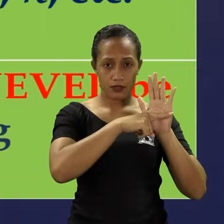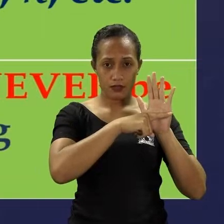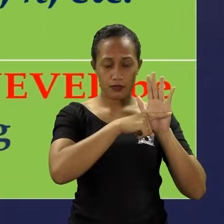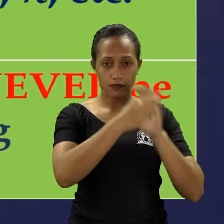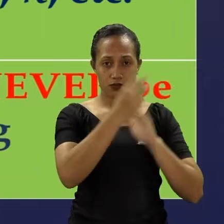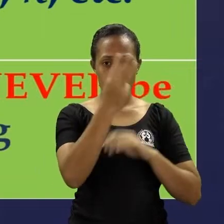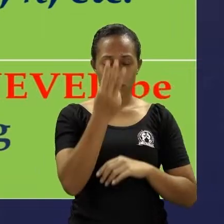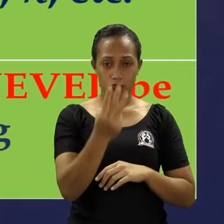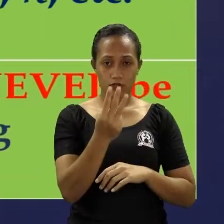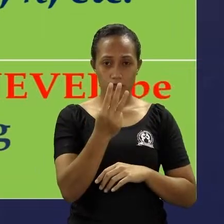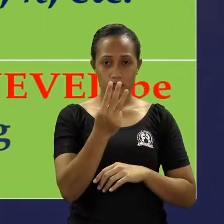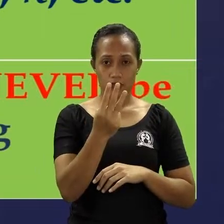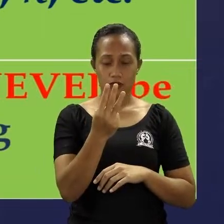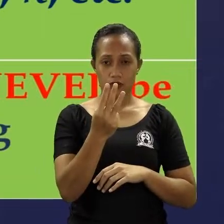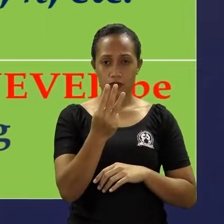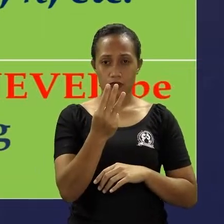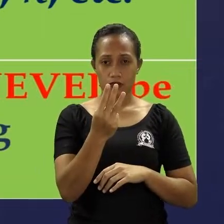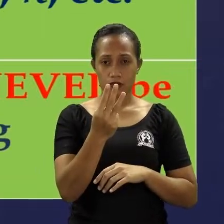-3,